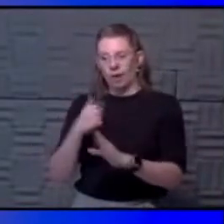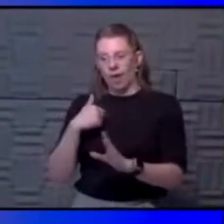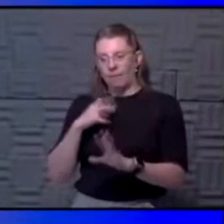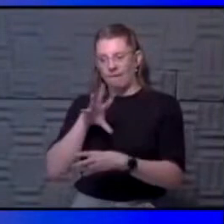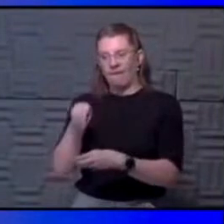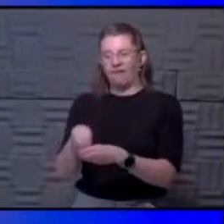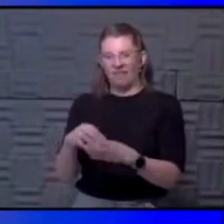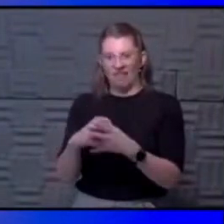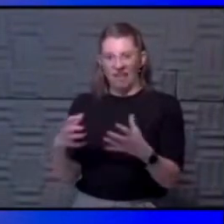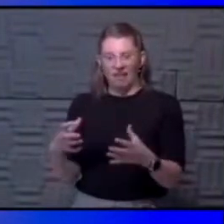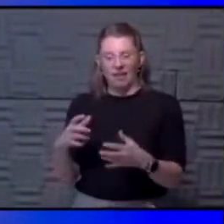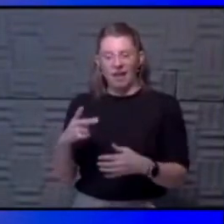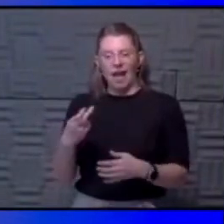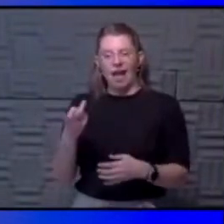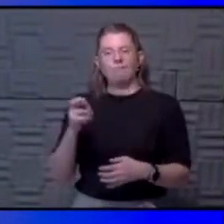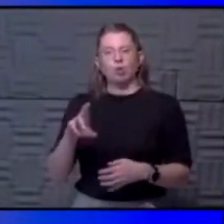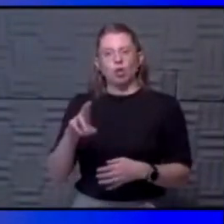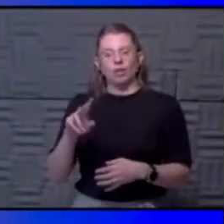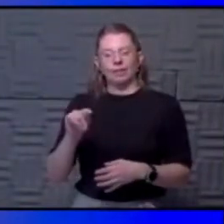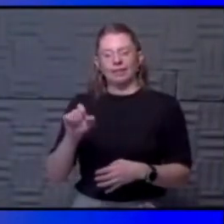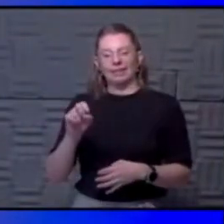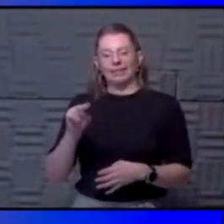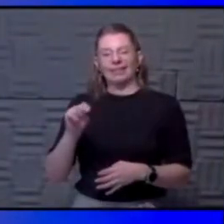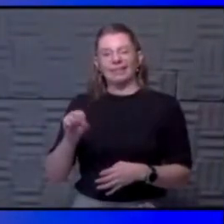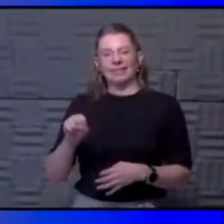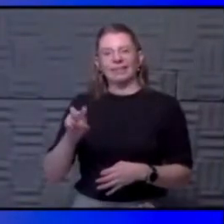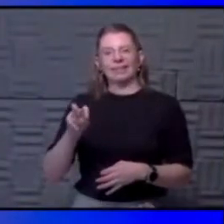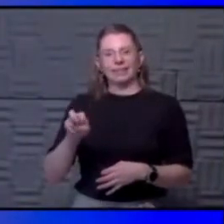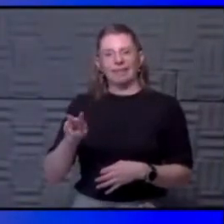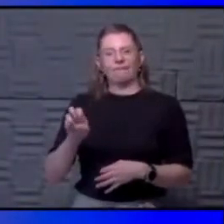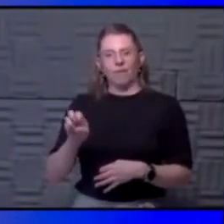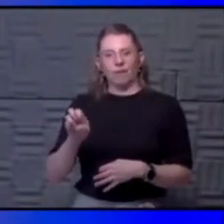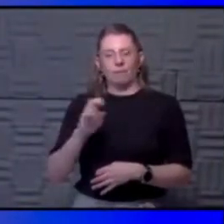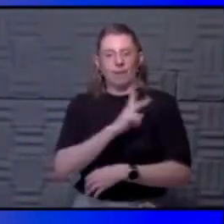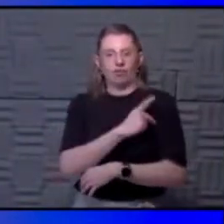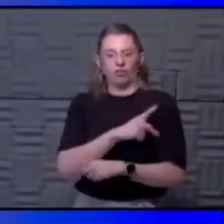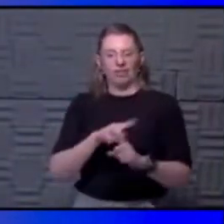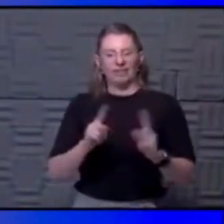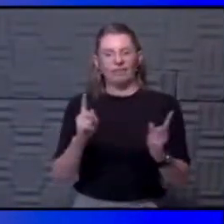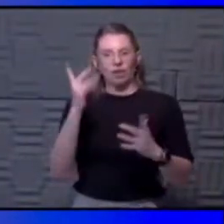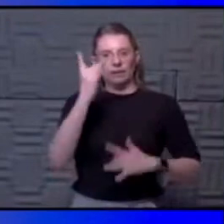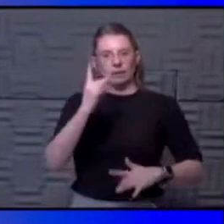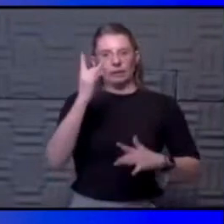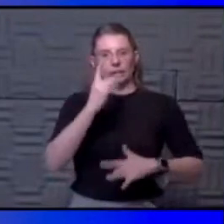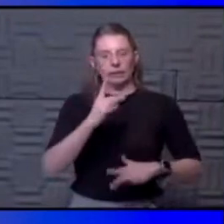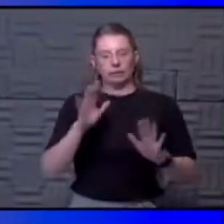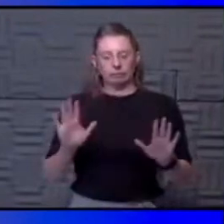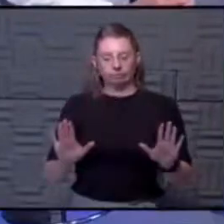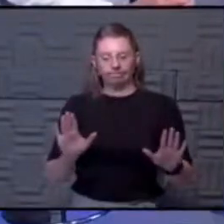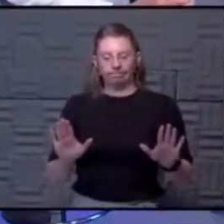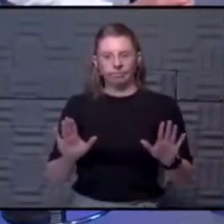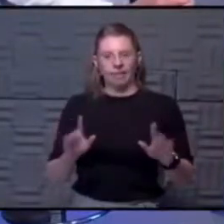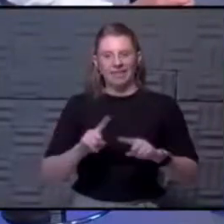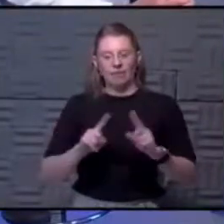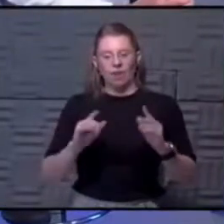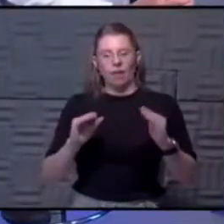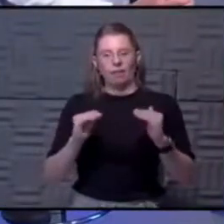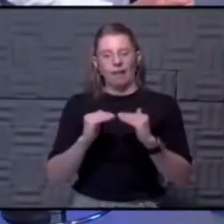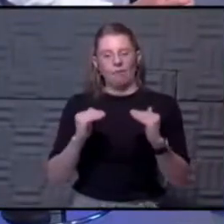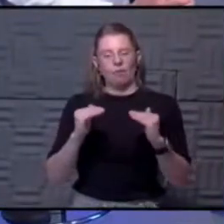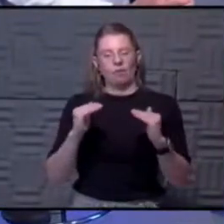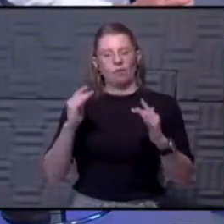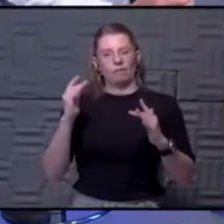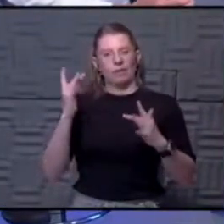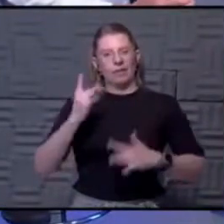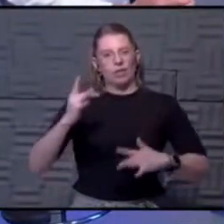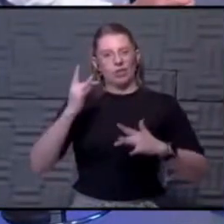in, right? You don't see hypertensive patients. No. It's just a different disease. And so that makes sense based on the mechanism of infection. There's just a different level of illness that goes along